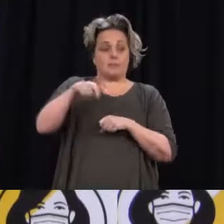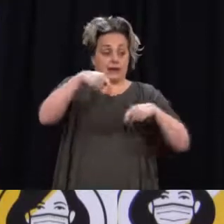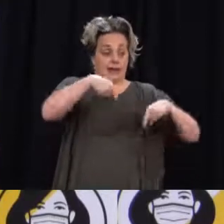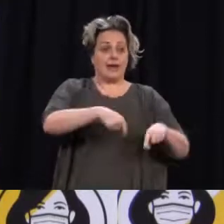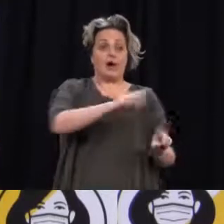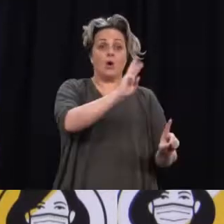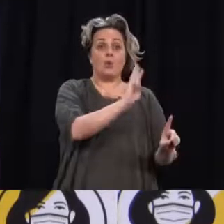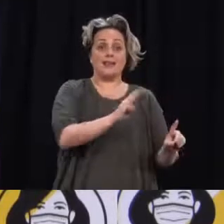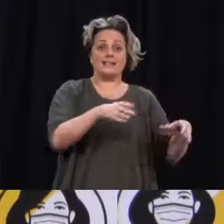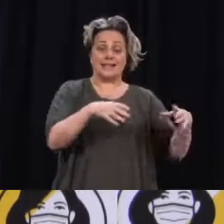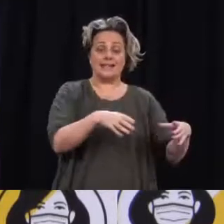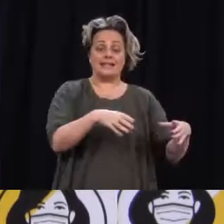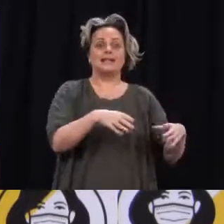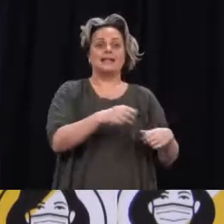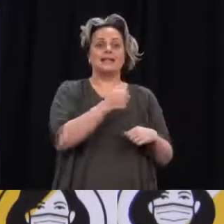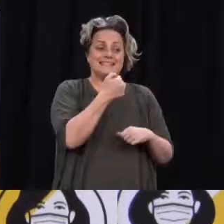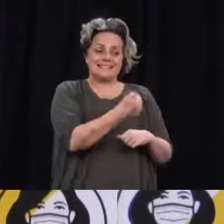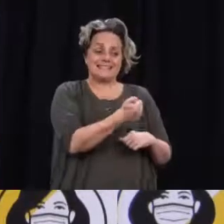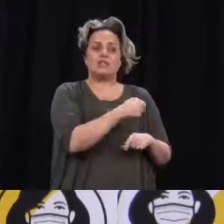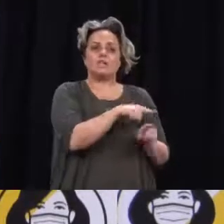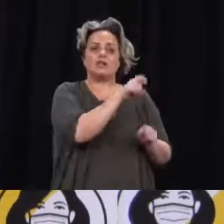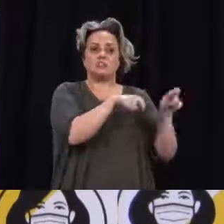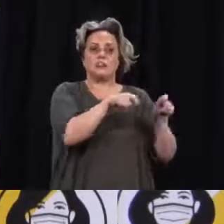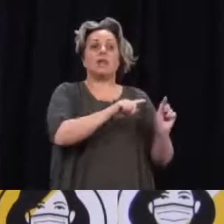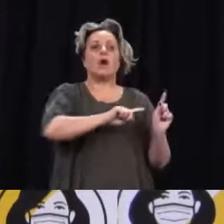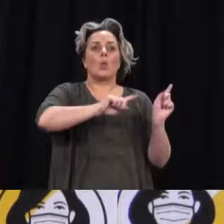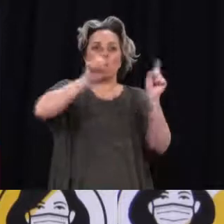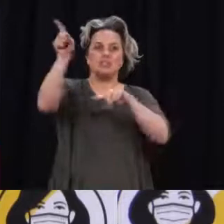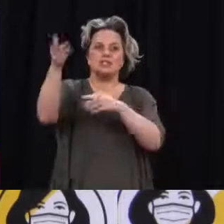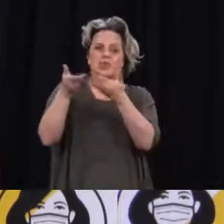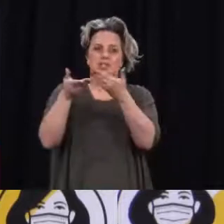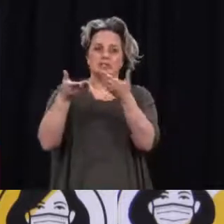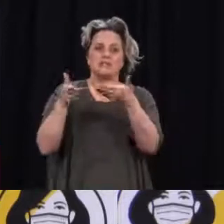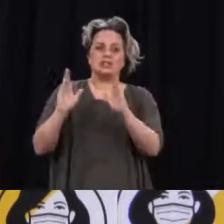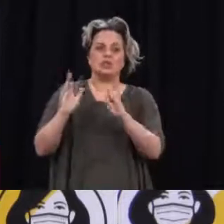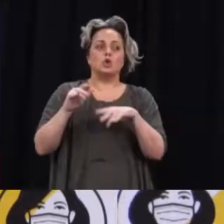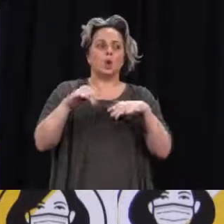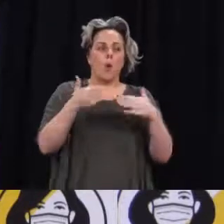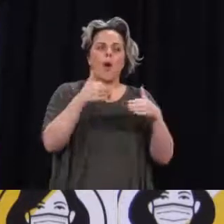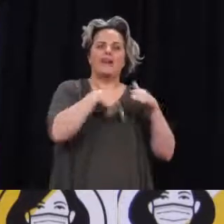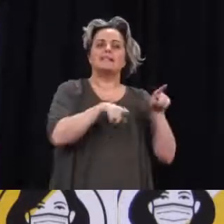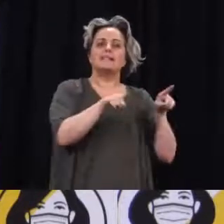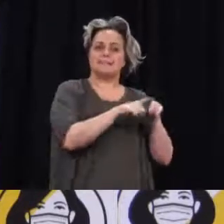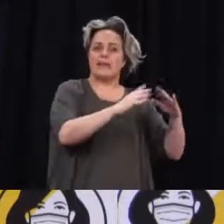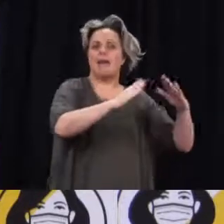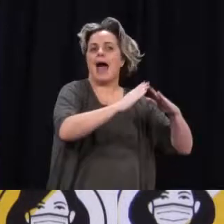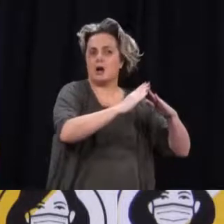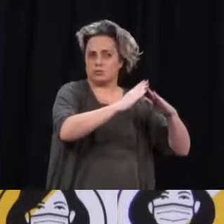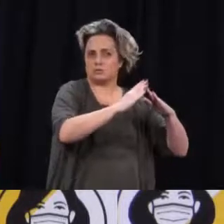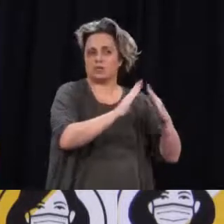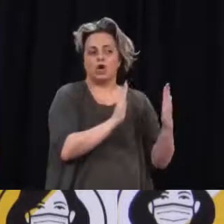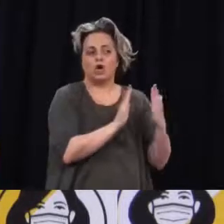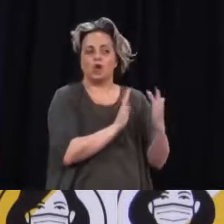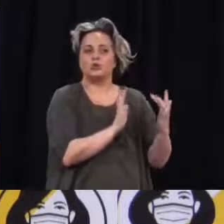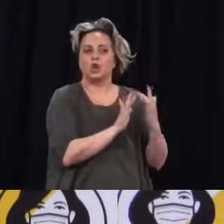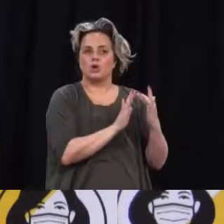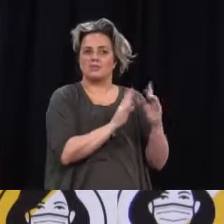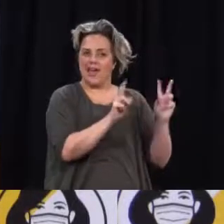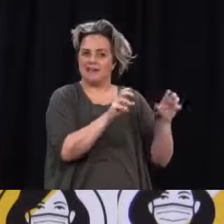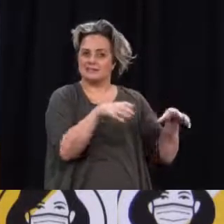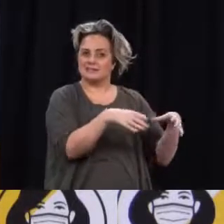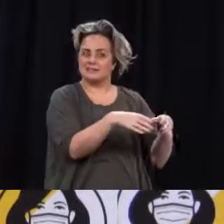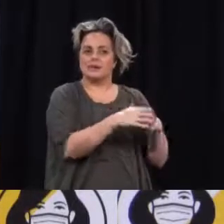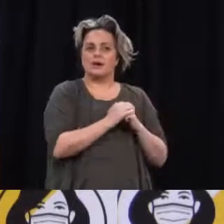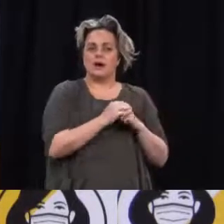Wellington, 6 of those are either people who were at the service or are household and other contacts, close contacts. I don't